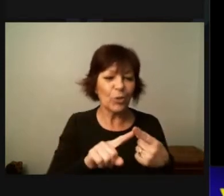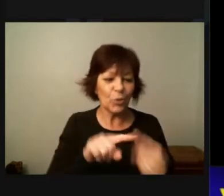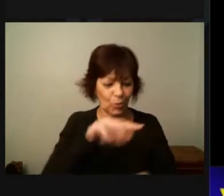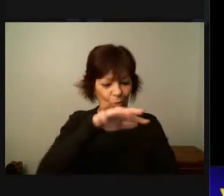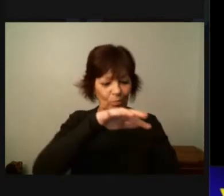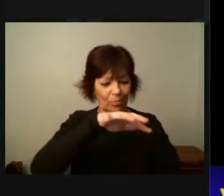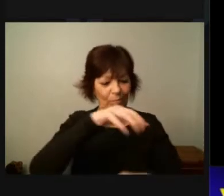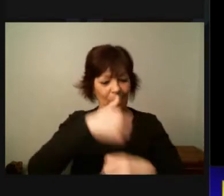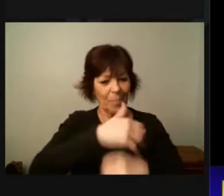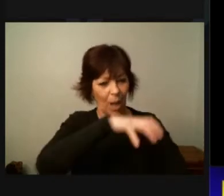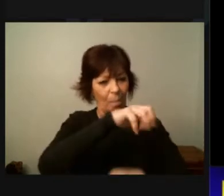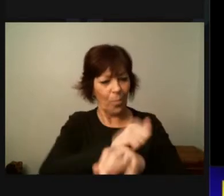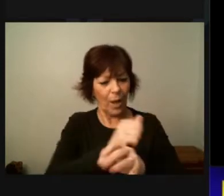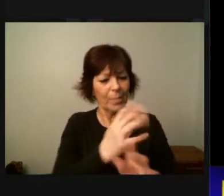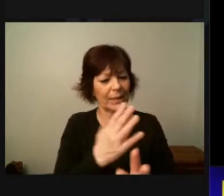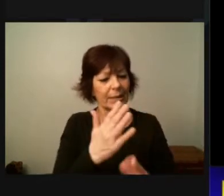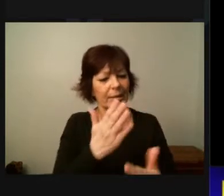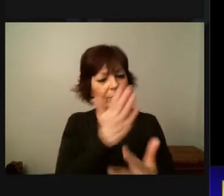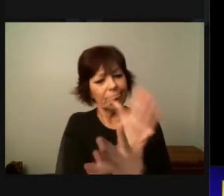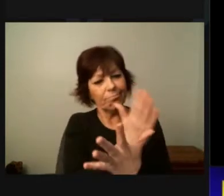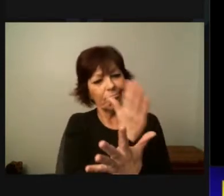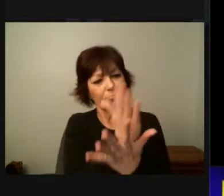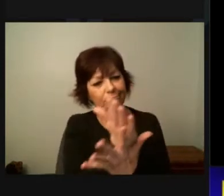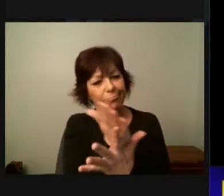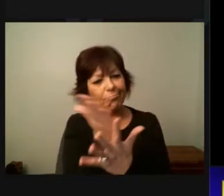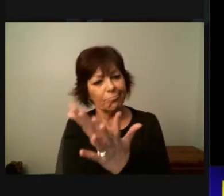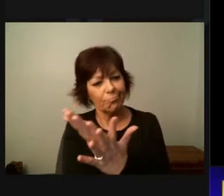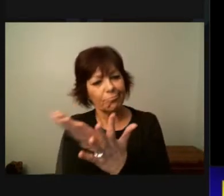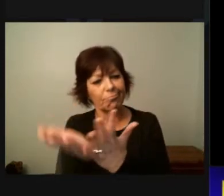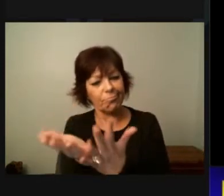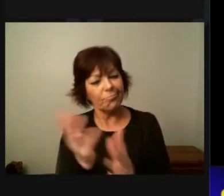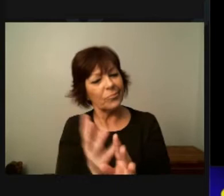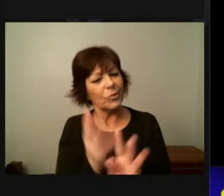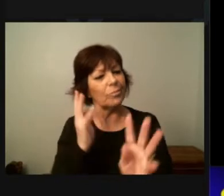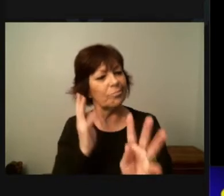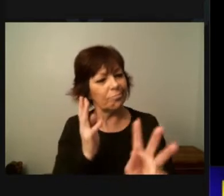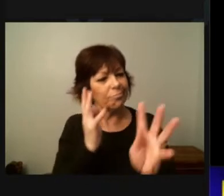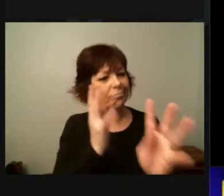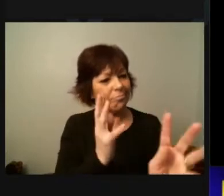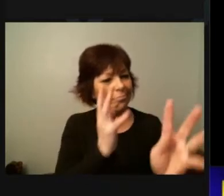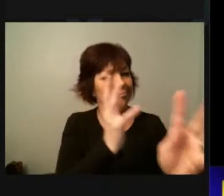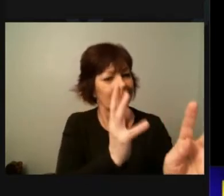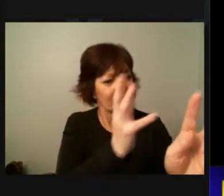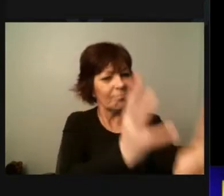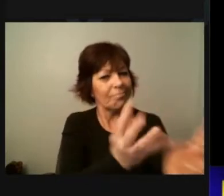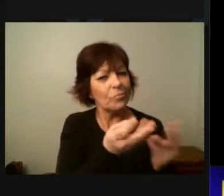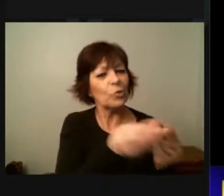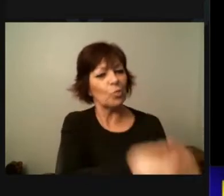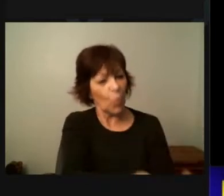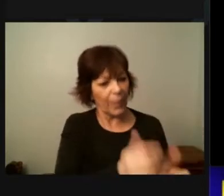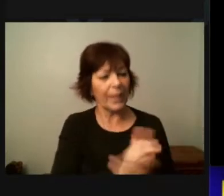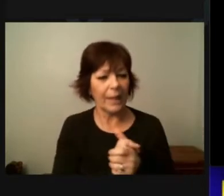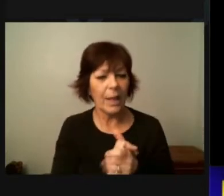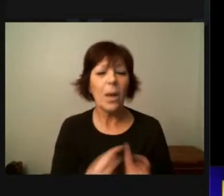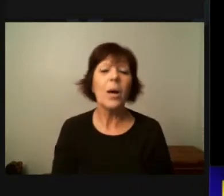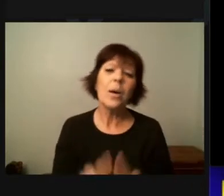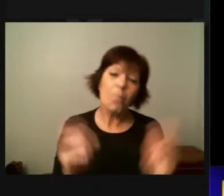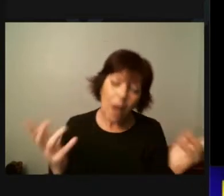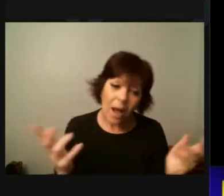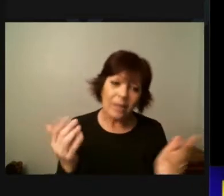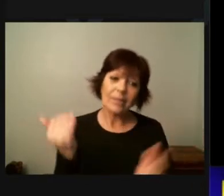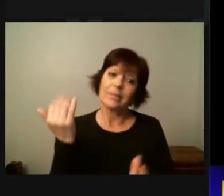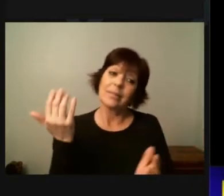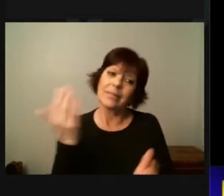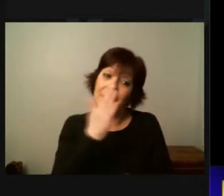appointments on a very regular basis to make sure that the lines go smoothly. But just in